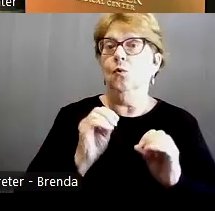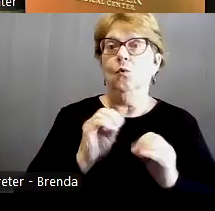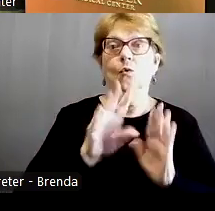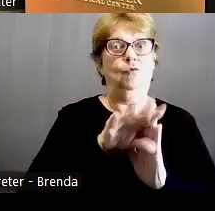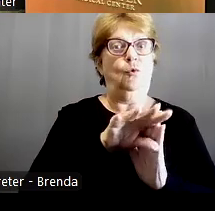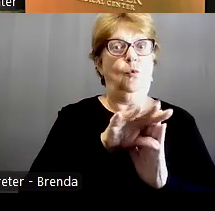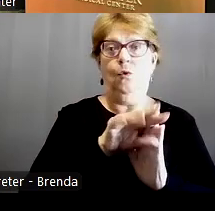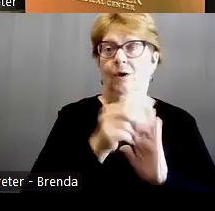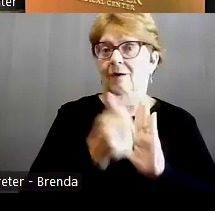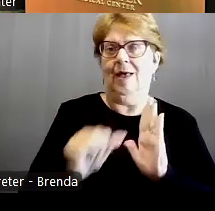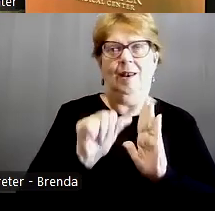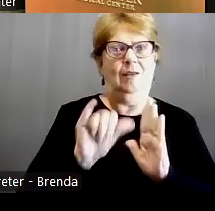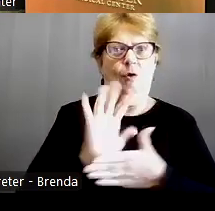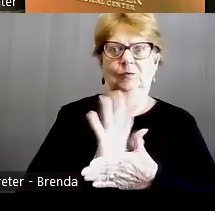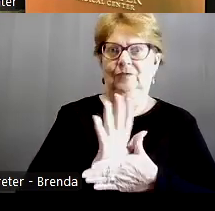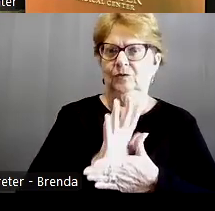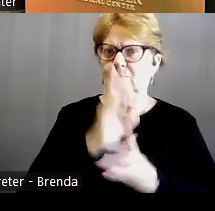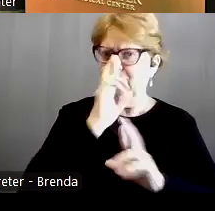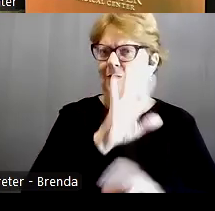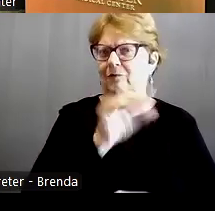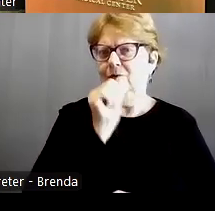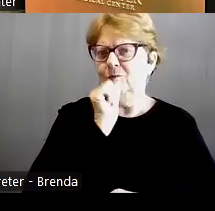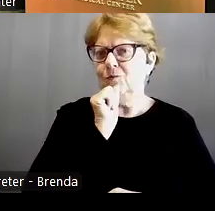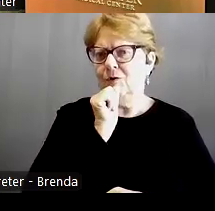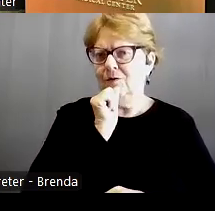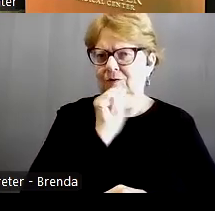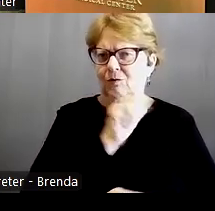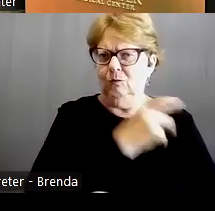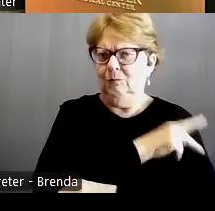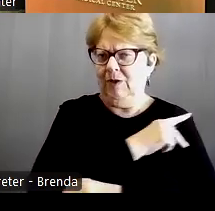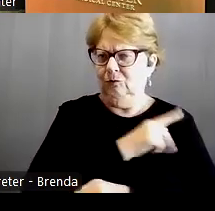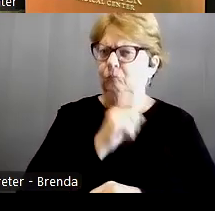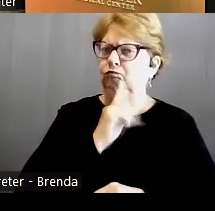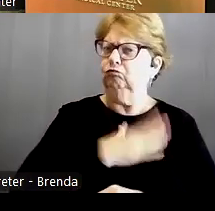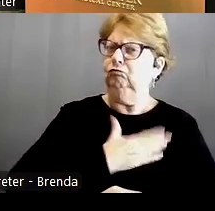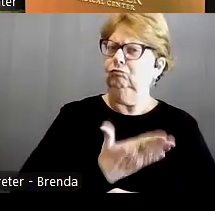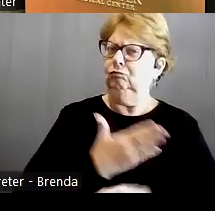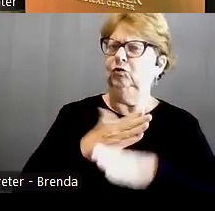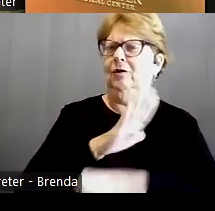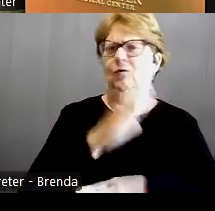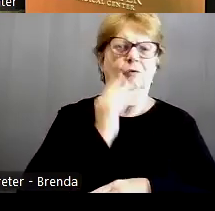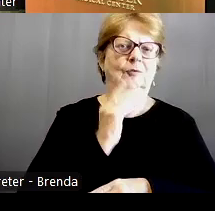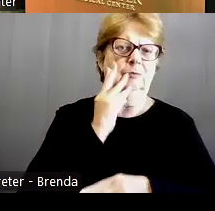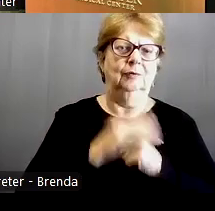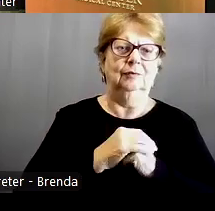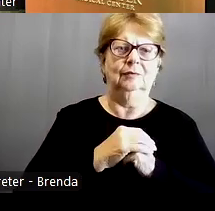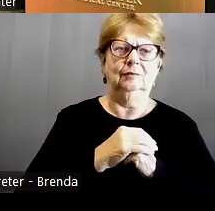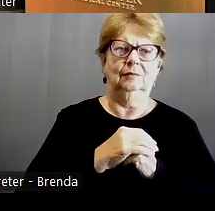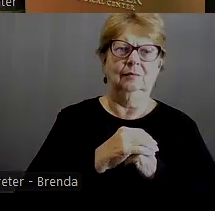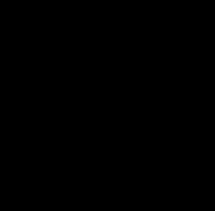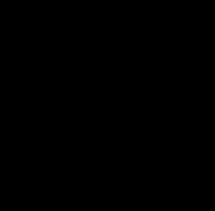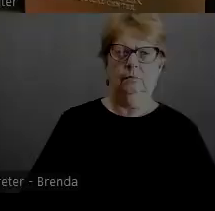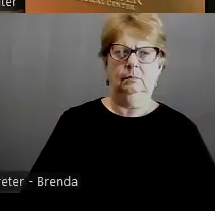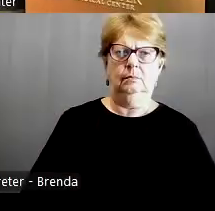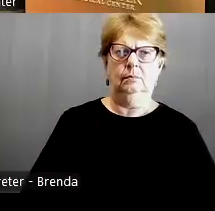any way to respect the privacy and confidentiality of these patients who have generously shared their experience here. All right.